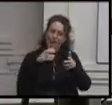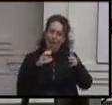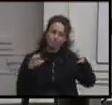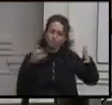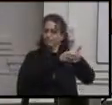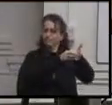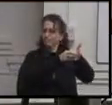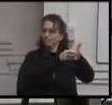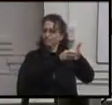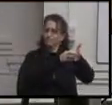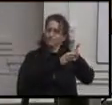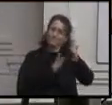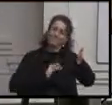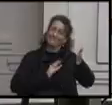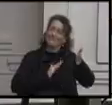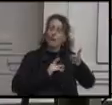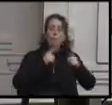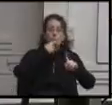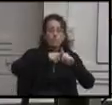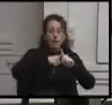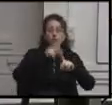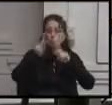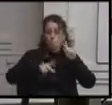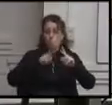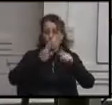so an added benefit to that.